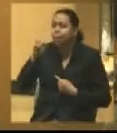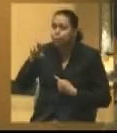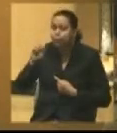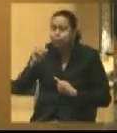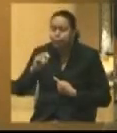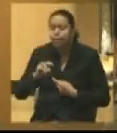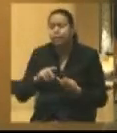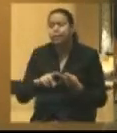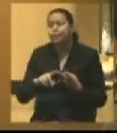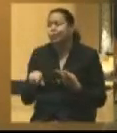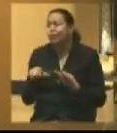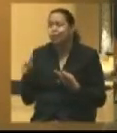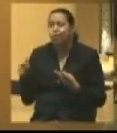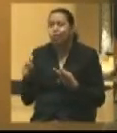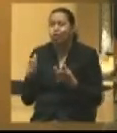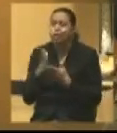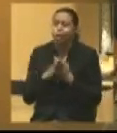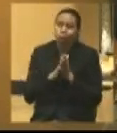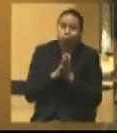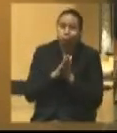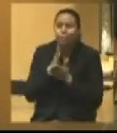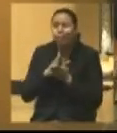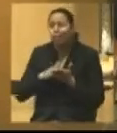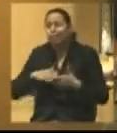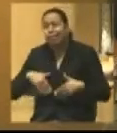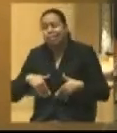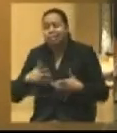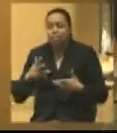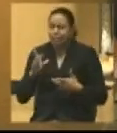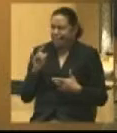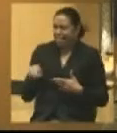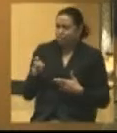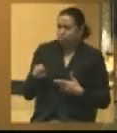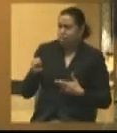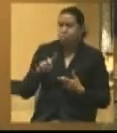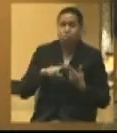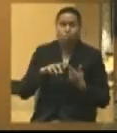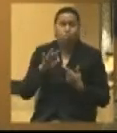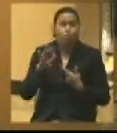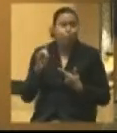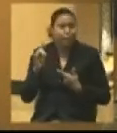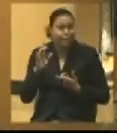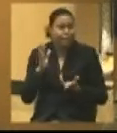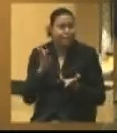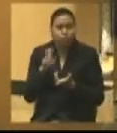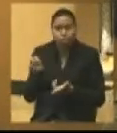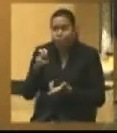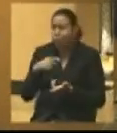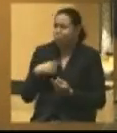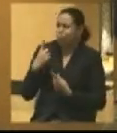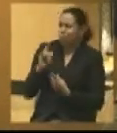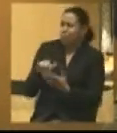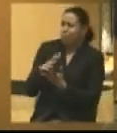the eager and the reluctant part of it, travel, or Frederick Douglass? I'm just wondering where that